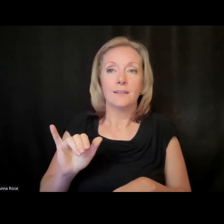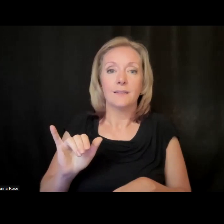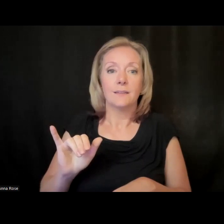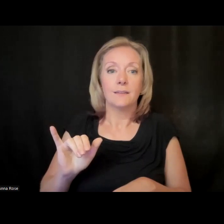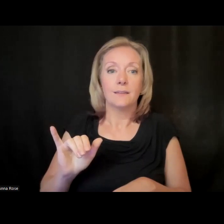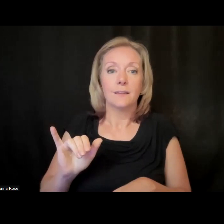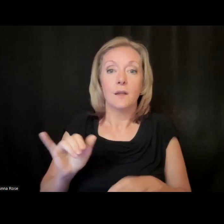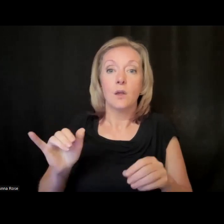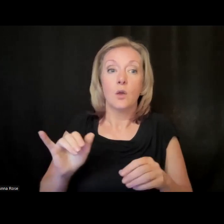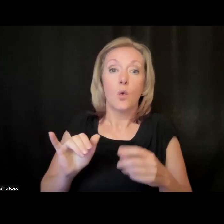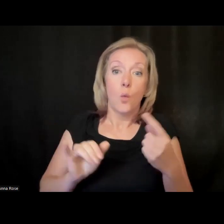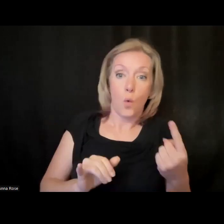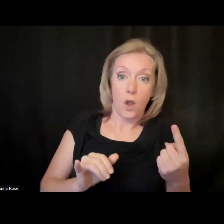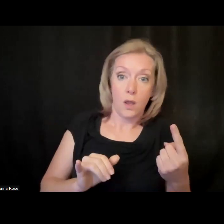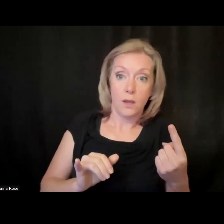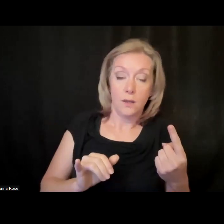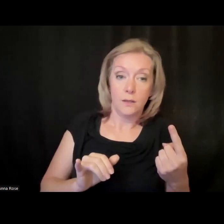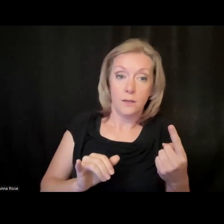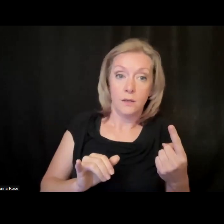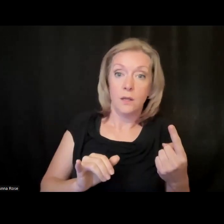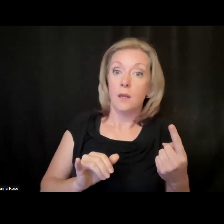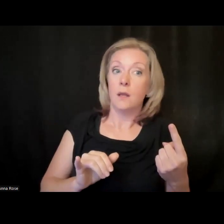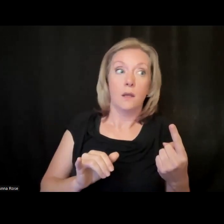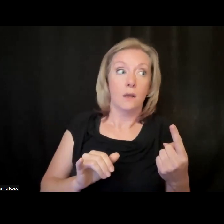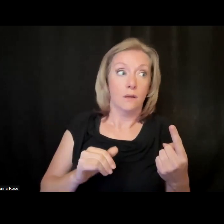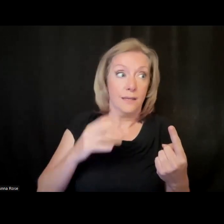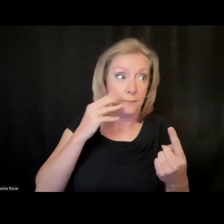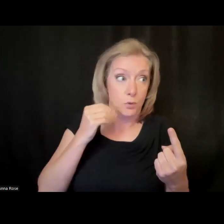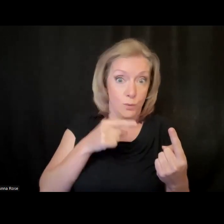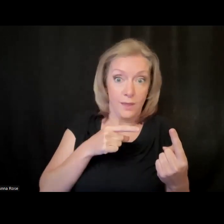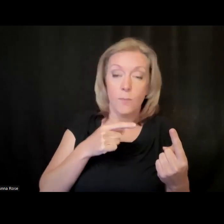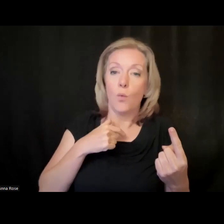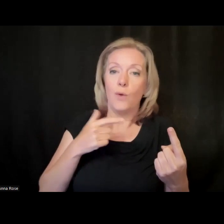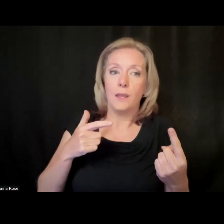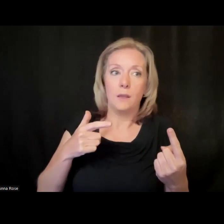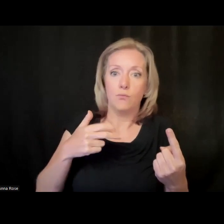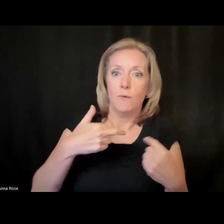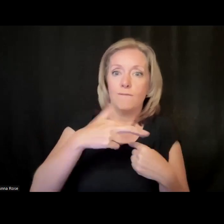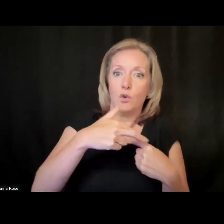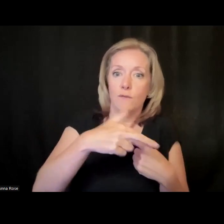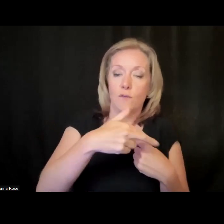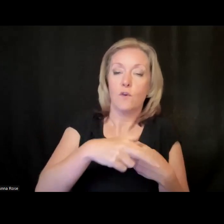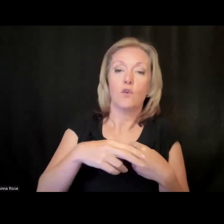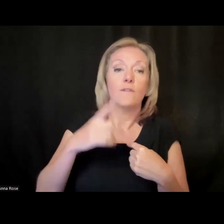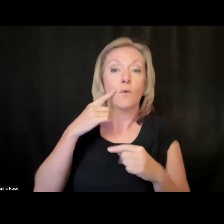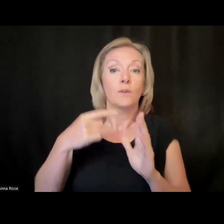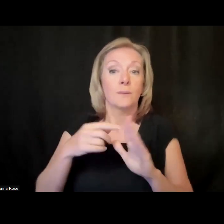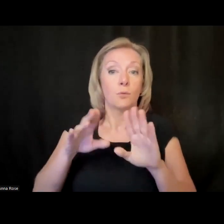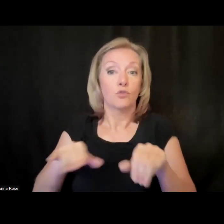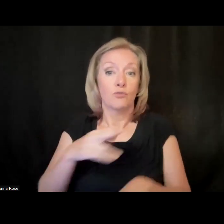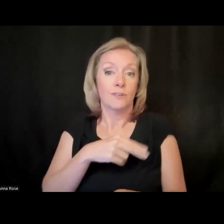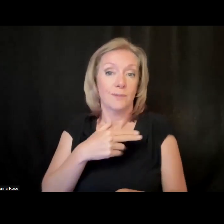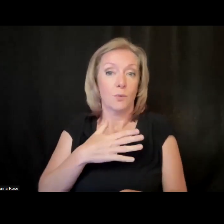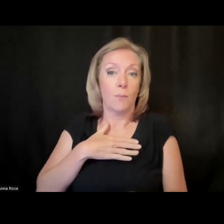that once you get one, you start bringing kids into that one. So we've seen that in my state. We've had people at Children's Hospital who